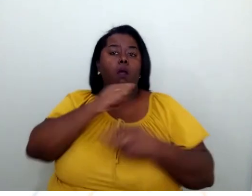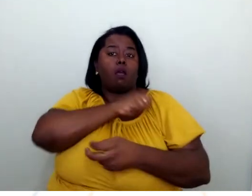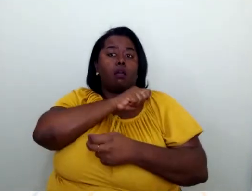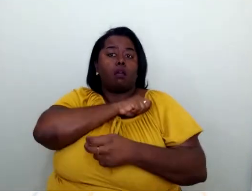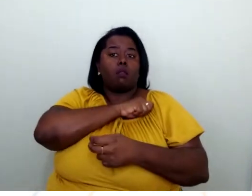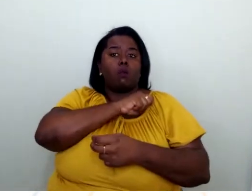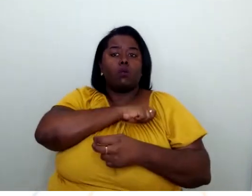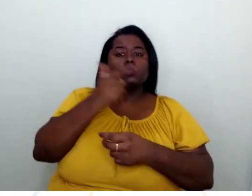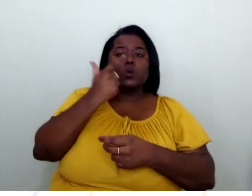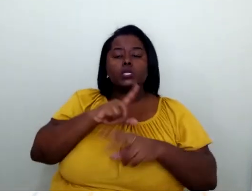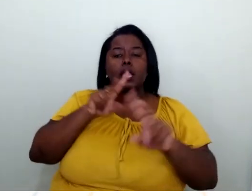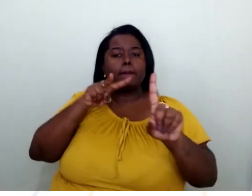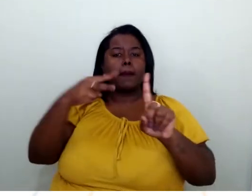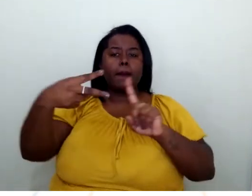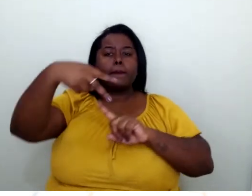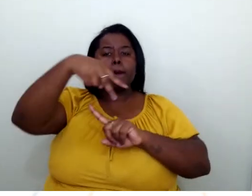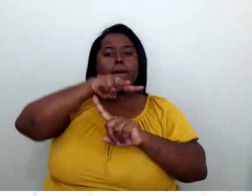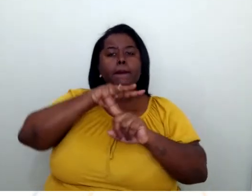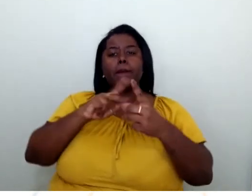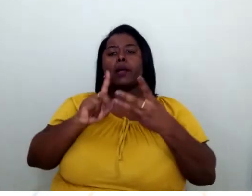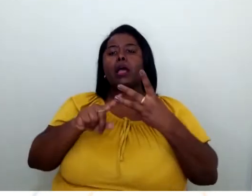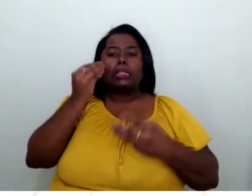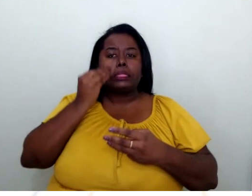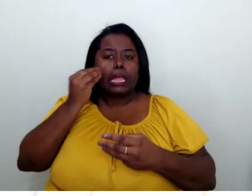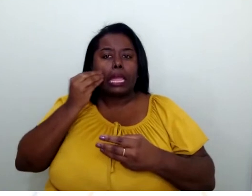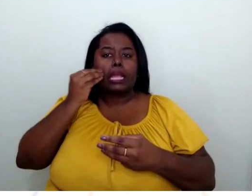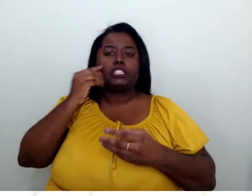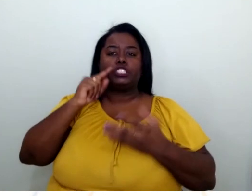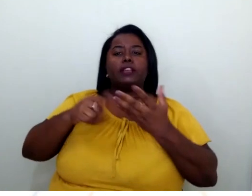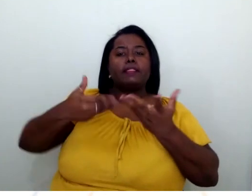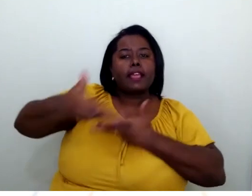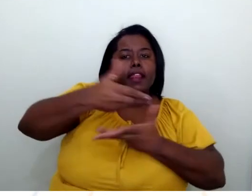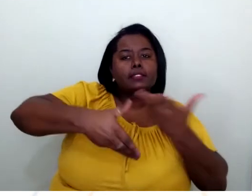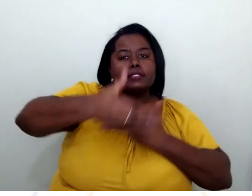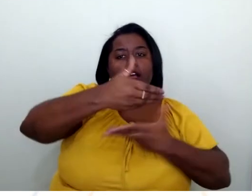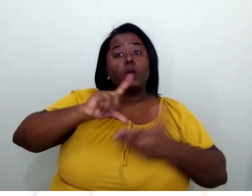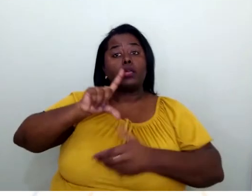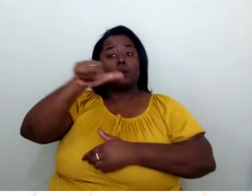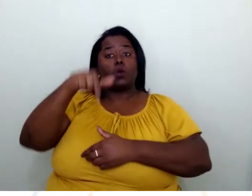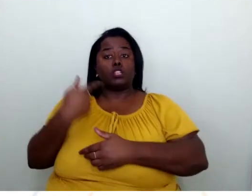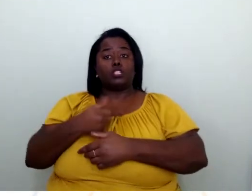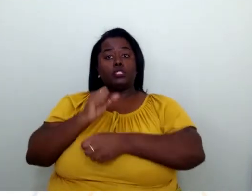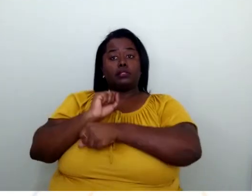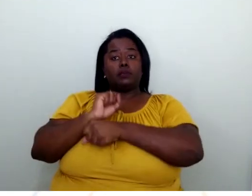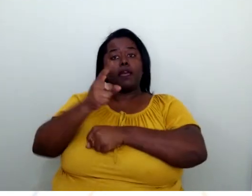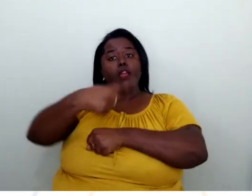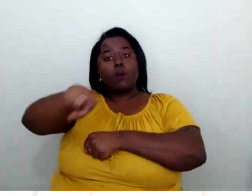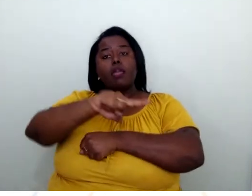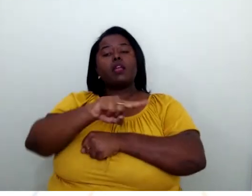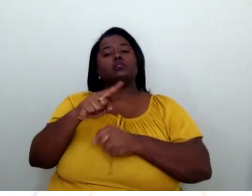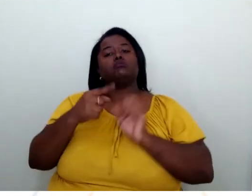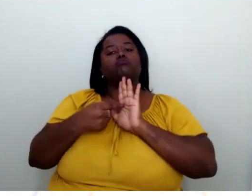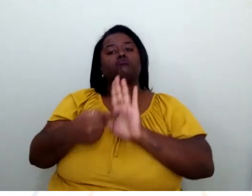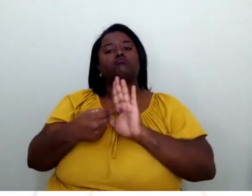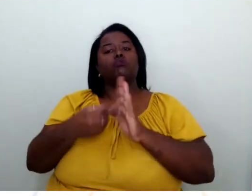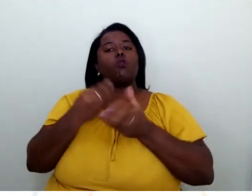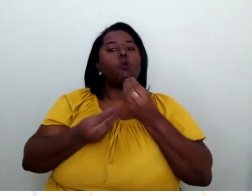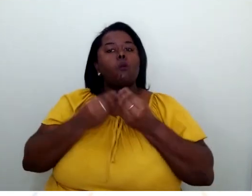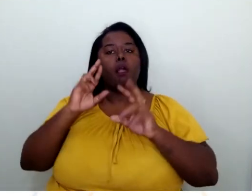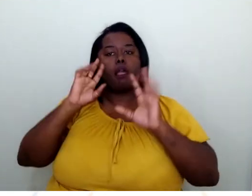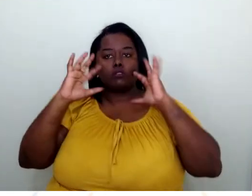so students know how to give feedback and how to give it in a constructive way. About